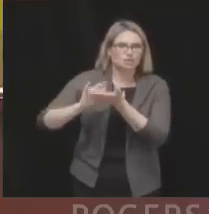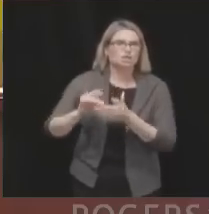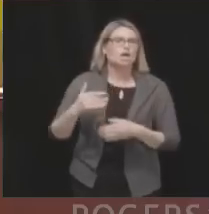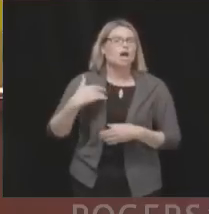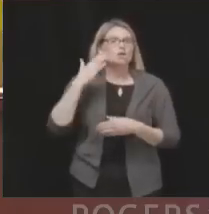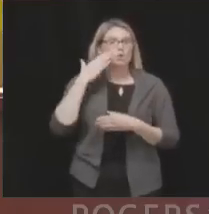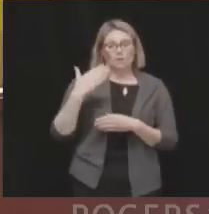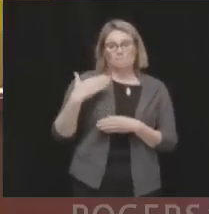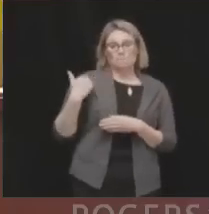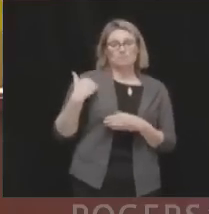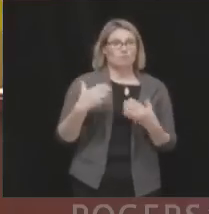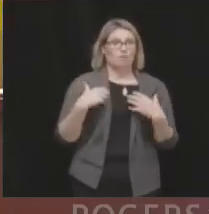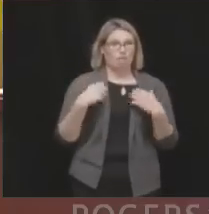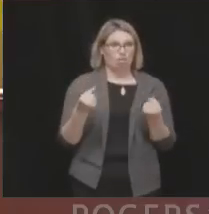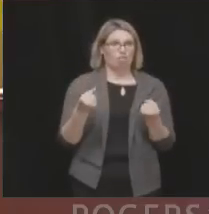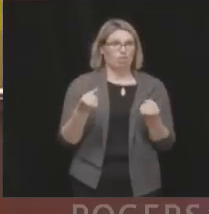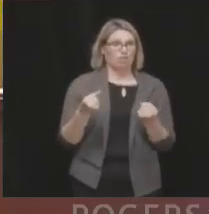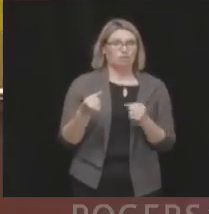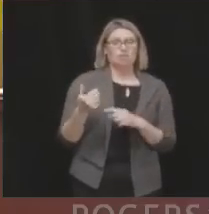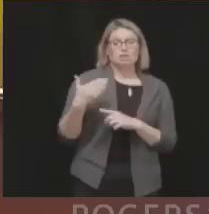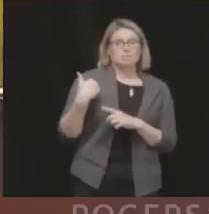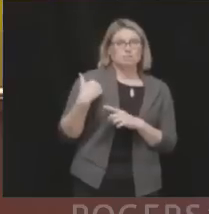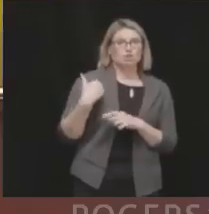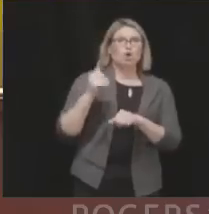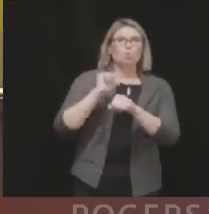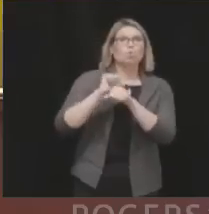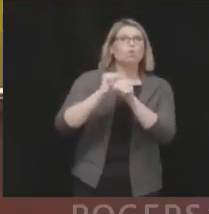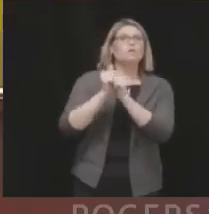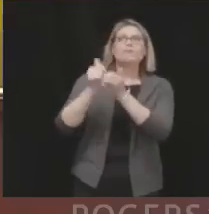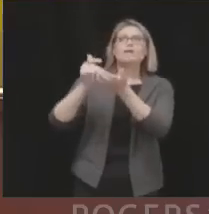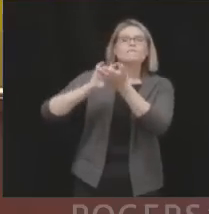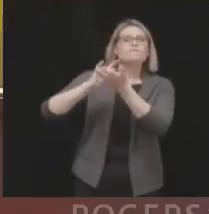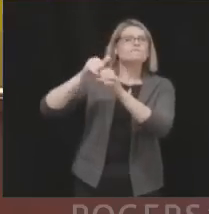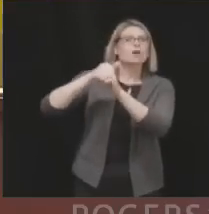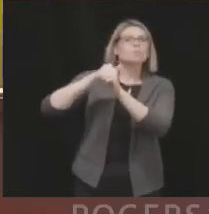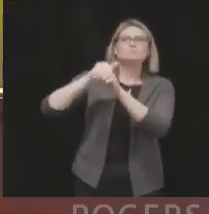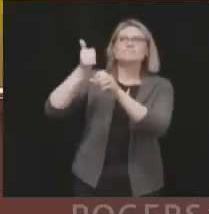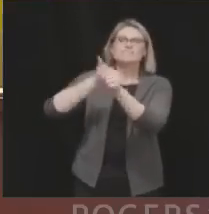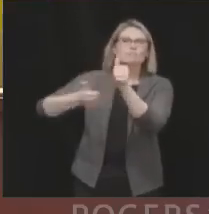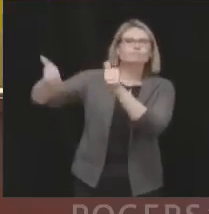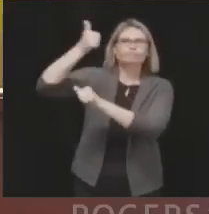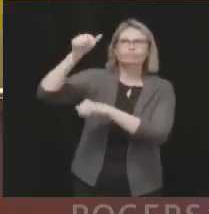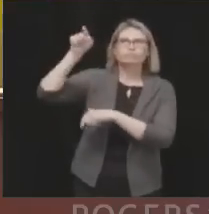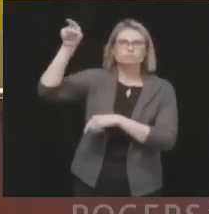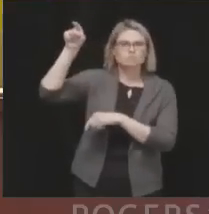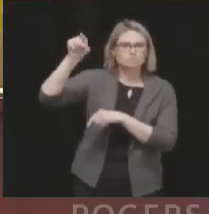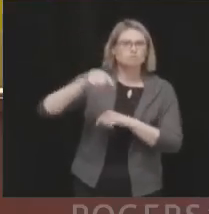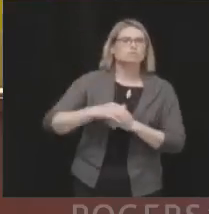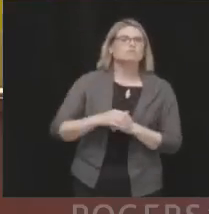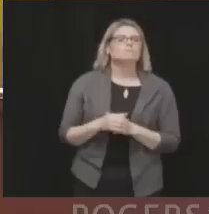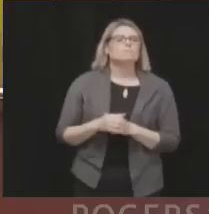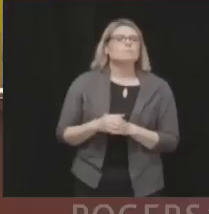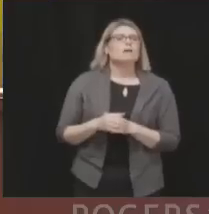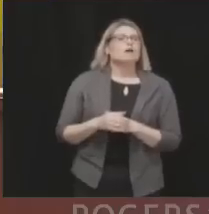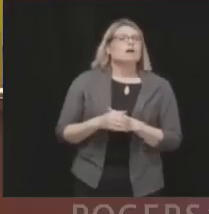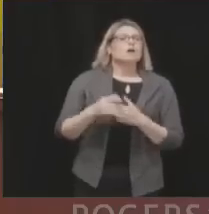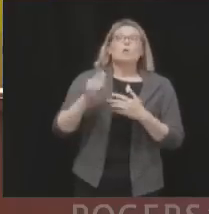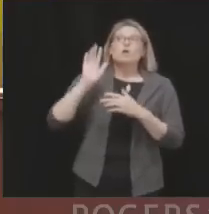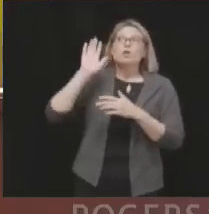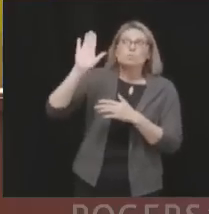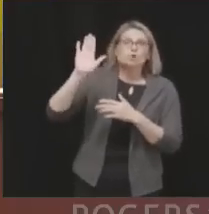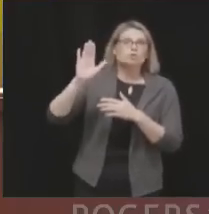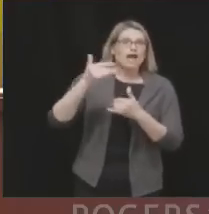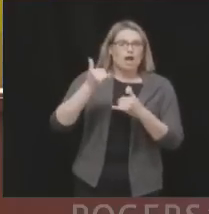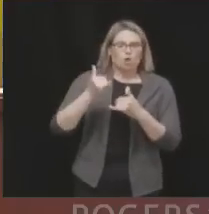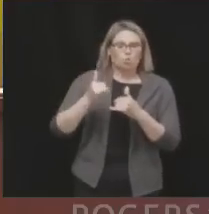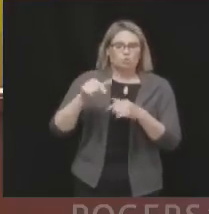concern and which ones do not. We have asked for that information to be provided, and because we're saying we just want to make a